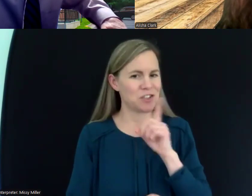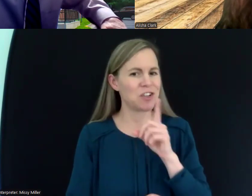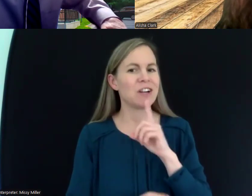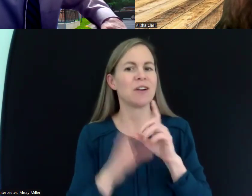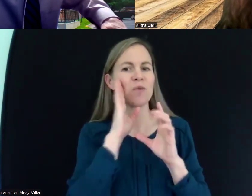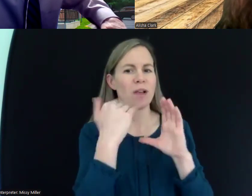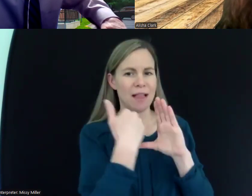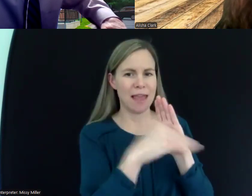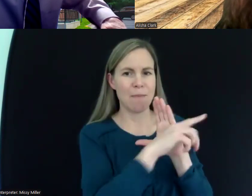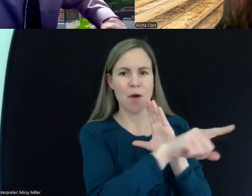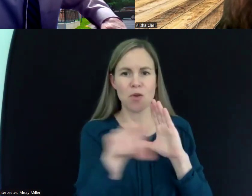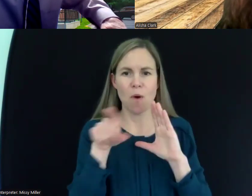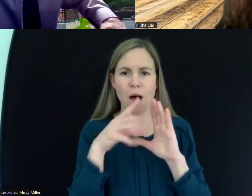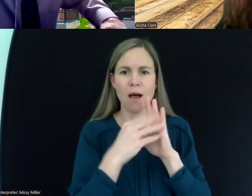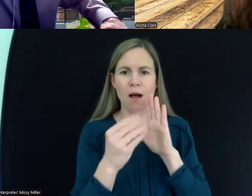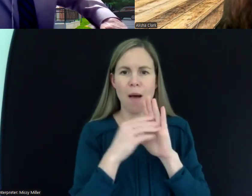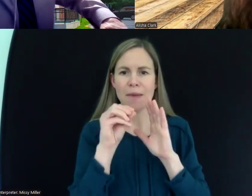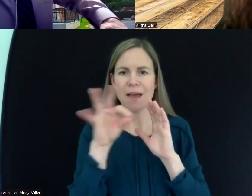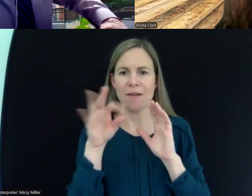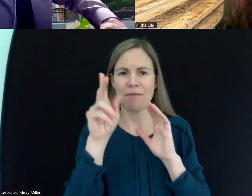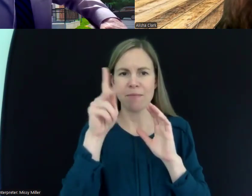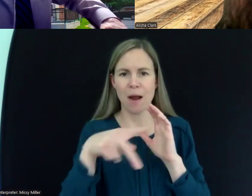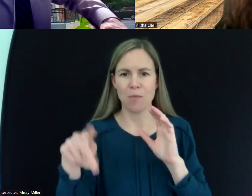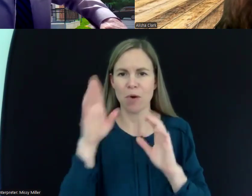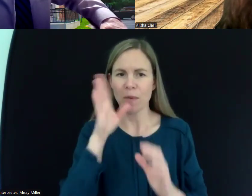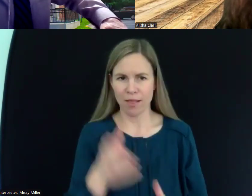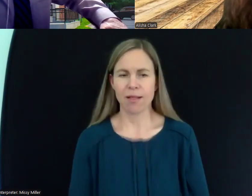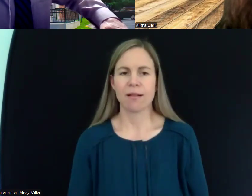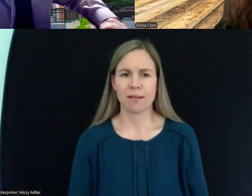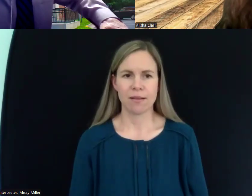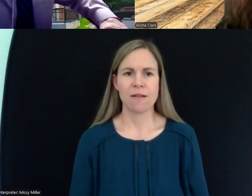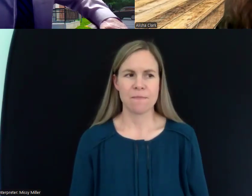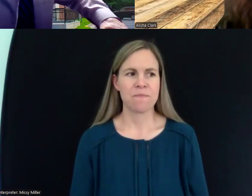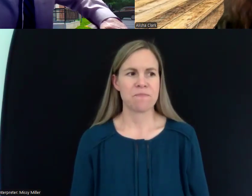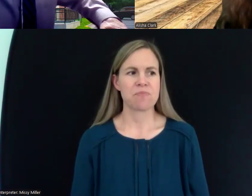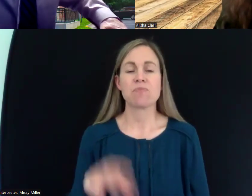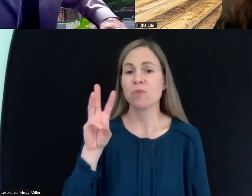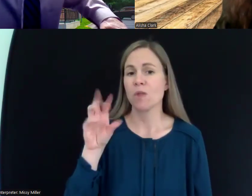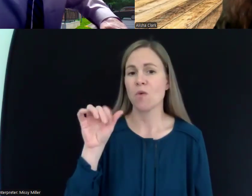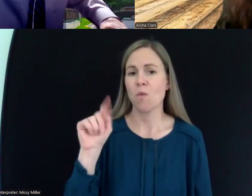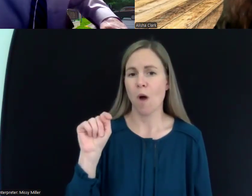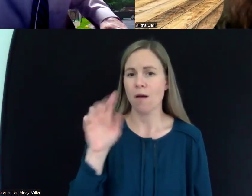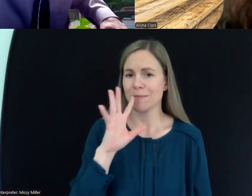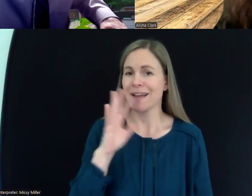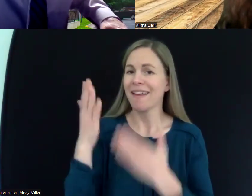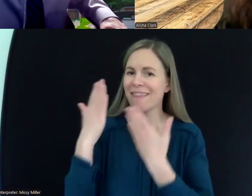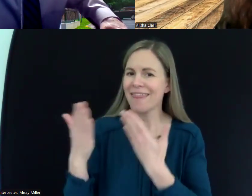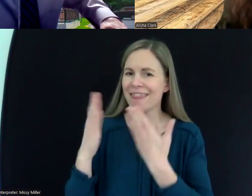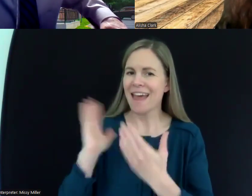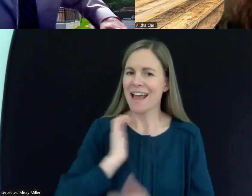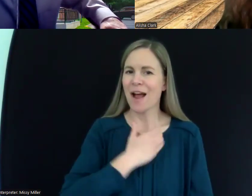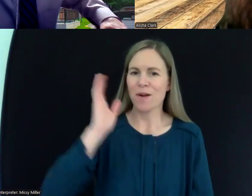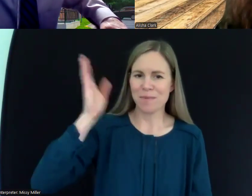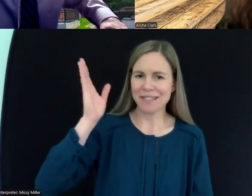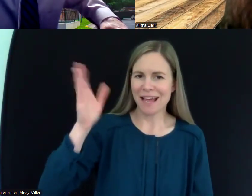you a copy of the PowerPoint. I would like to thank our presenter, Alicia Clark, today